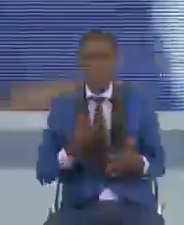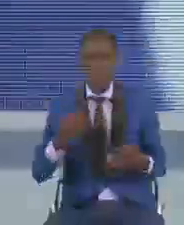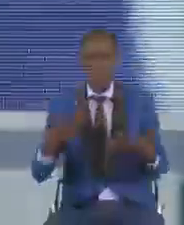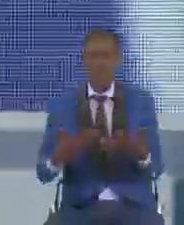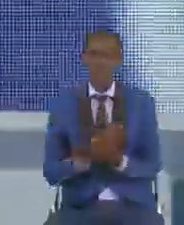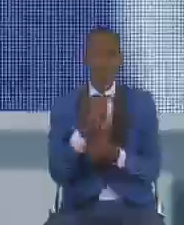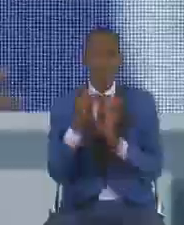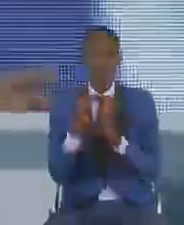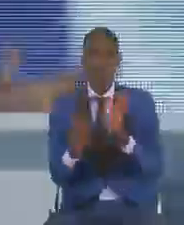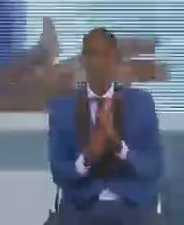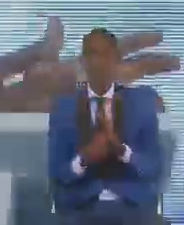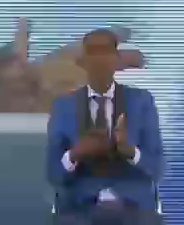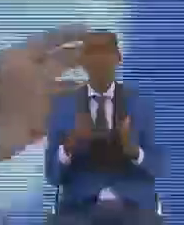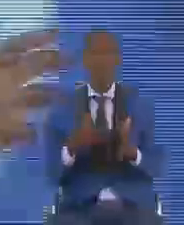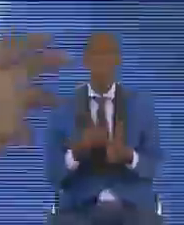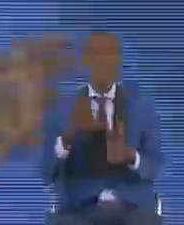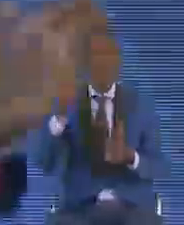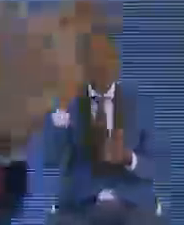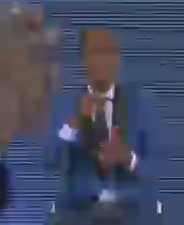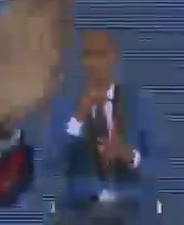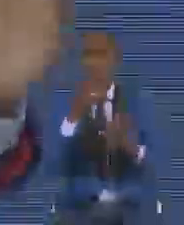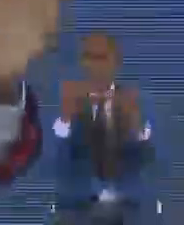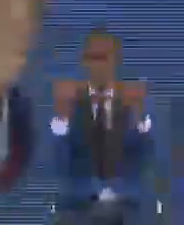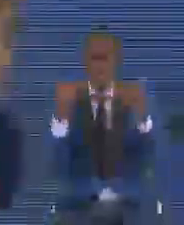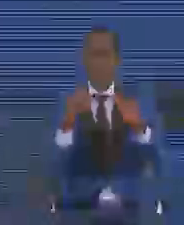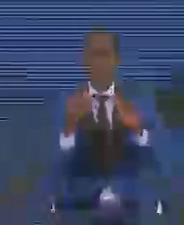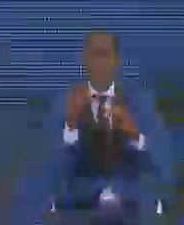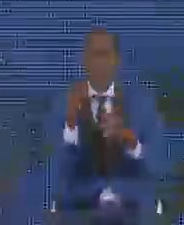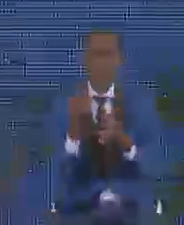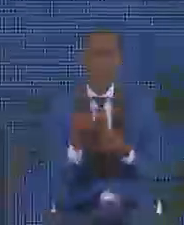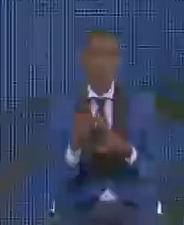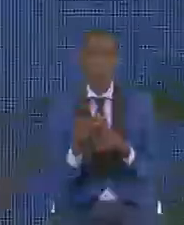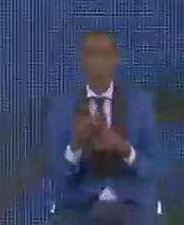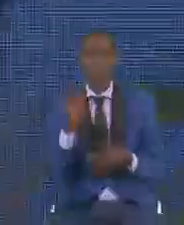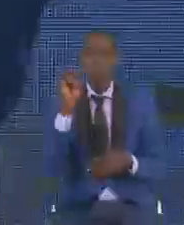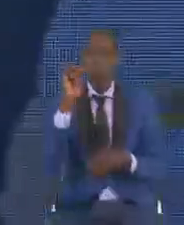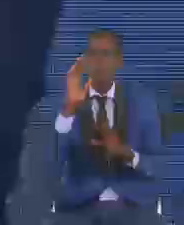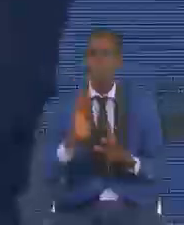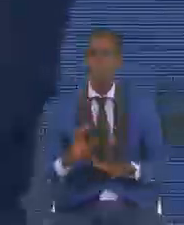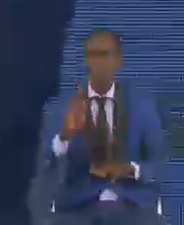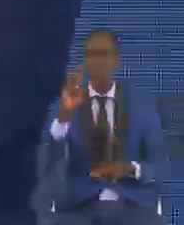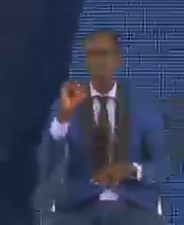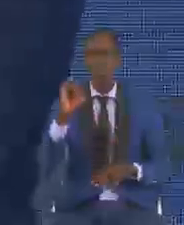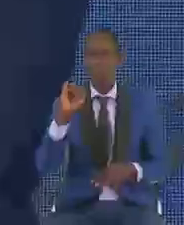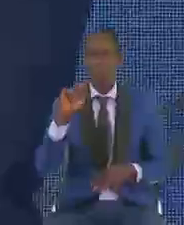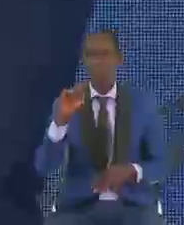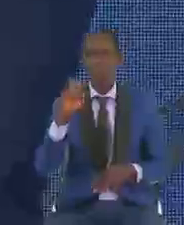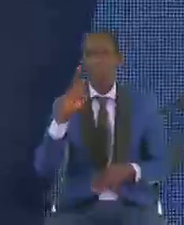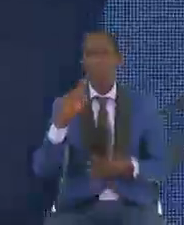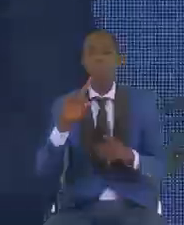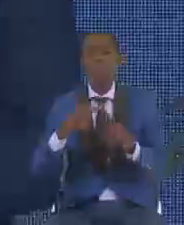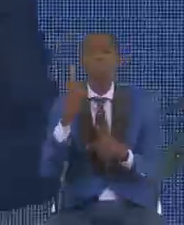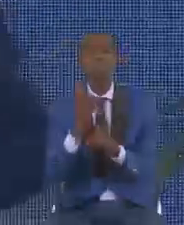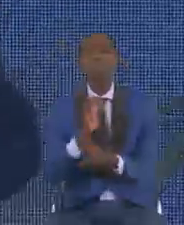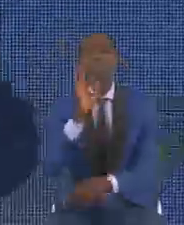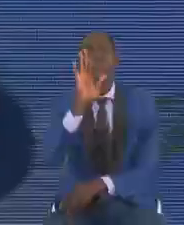Testament, they do not limit the word minister to just the pastors of the churches or